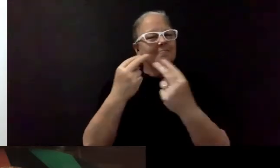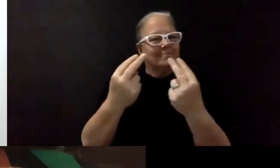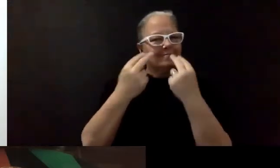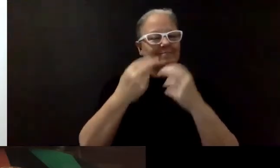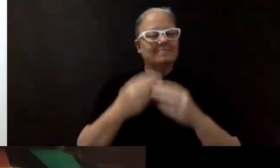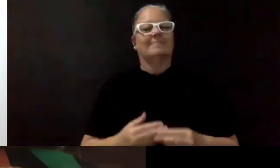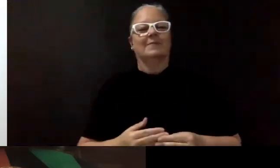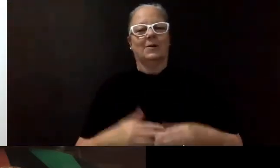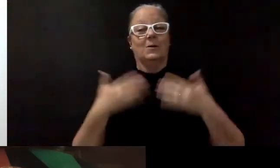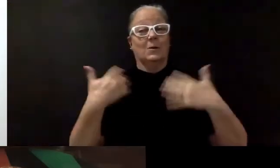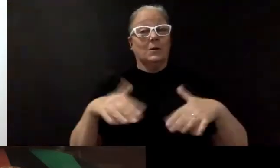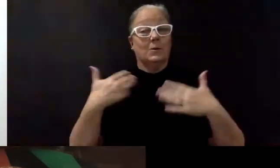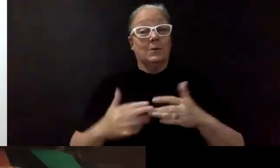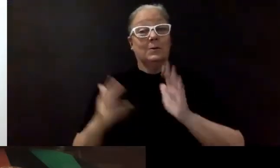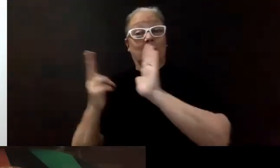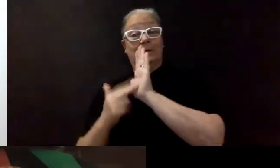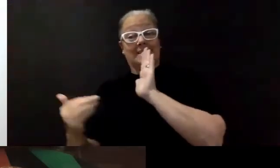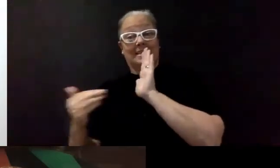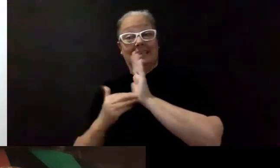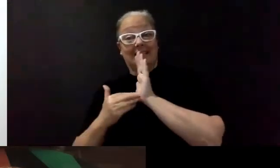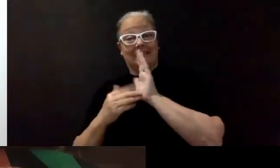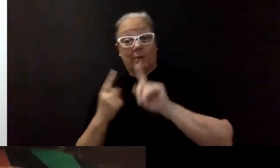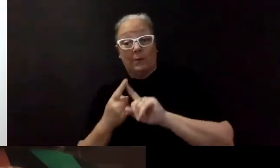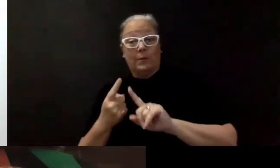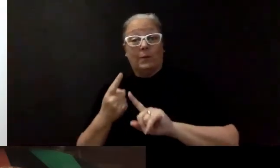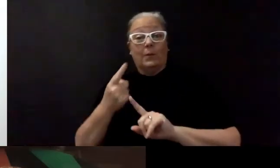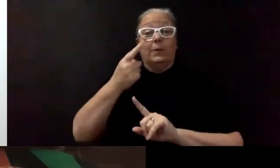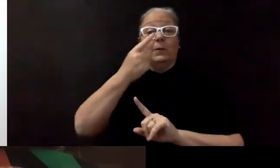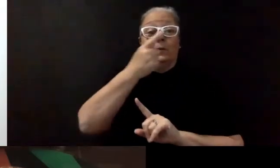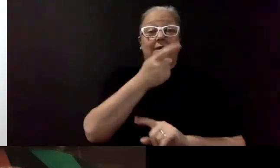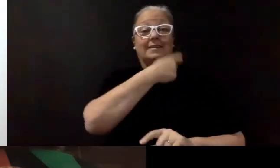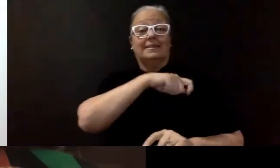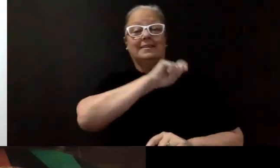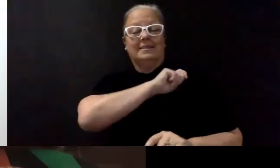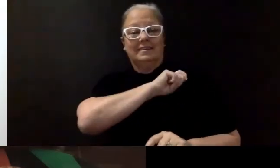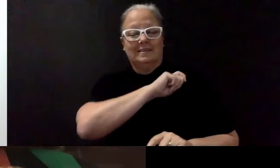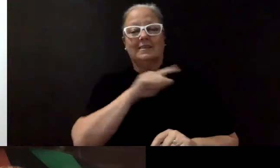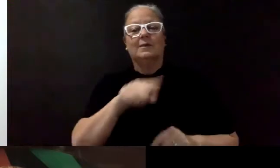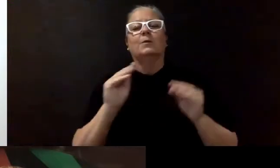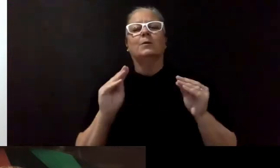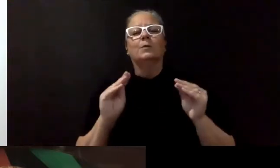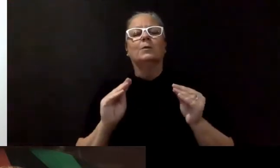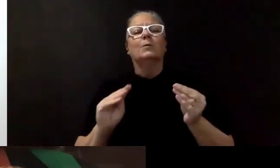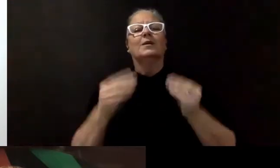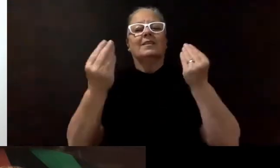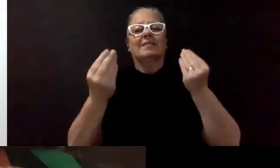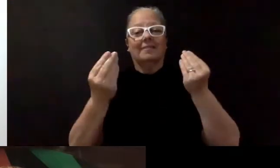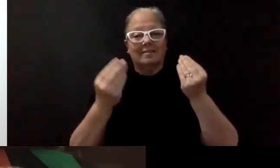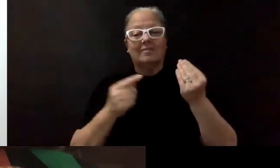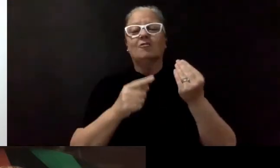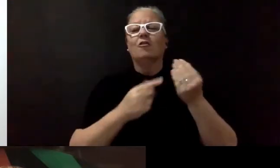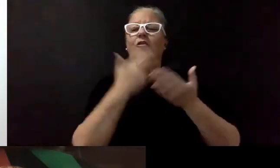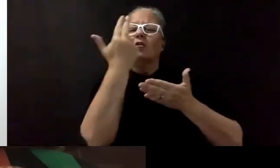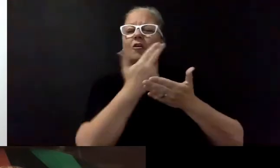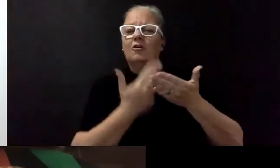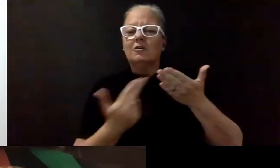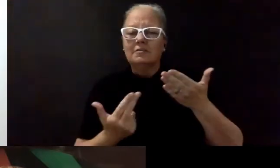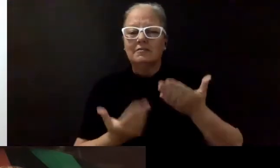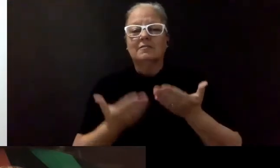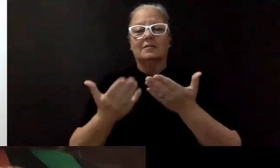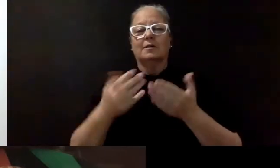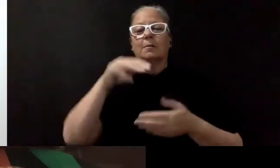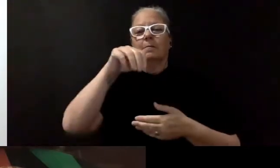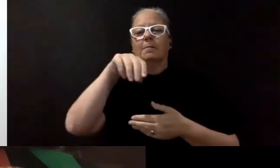from New Zealand to Minorca, by Youth Arts New Zealand's founder and CEO, Matthew